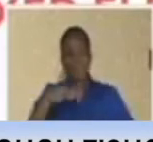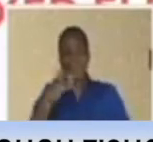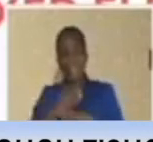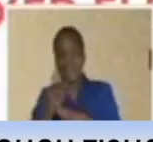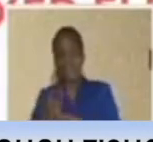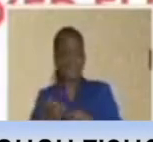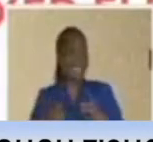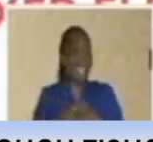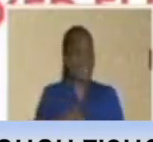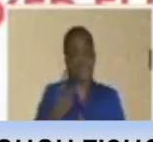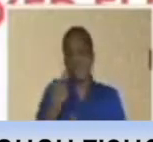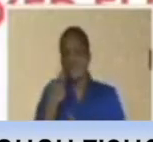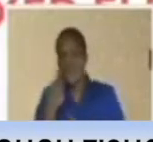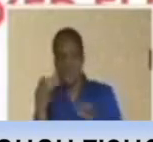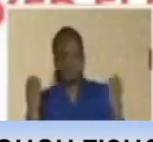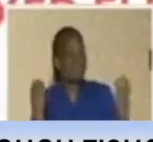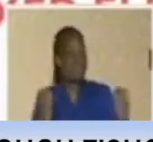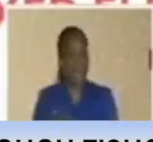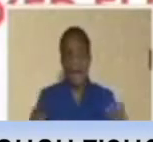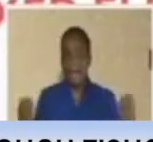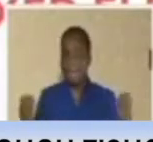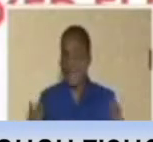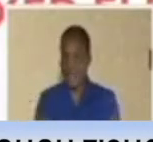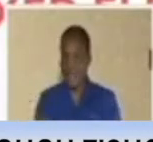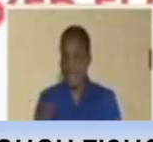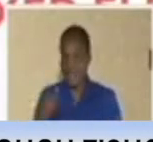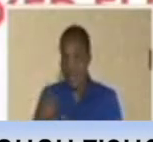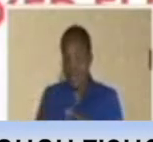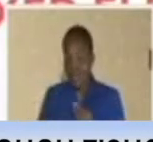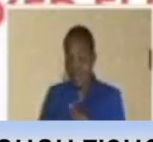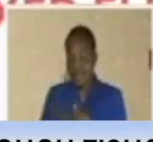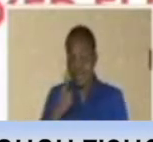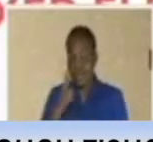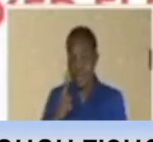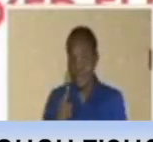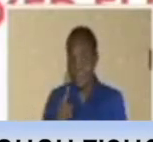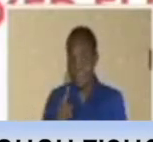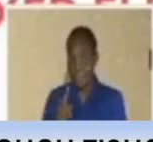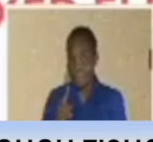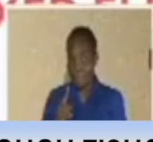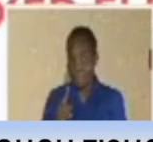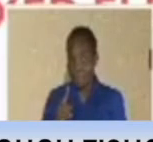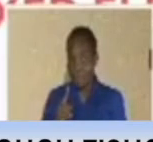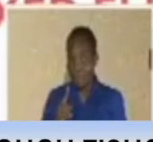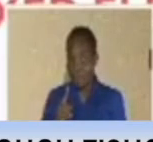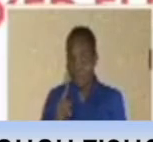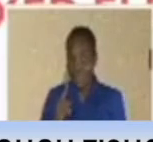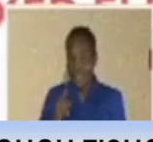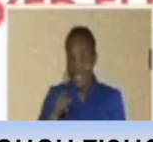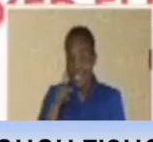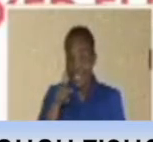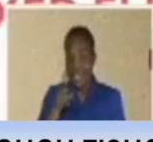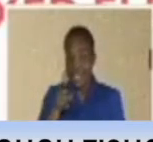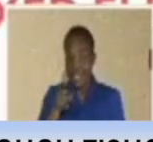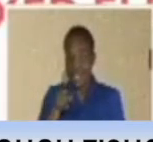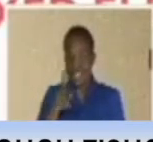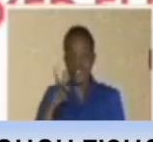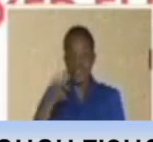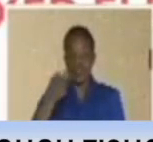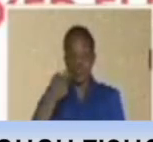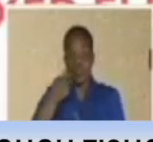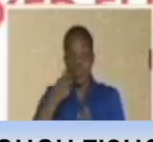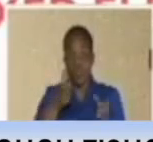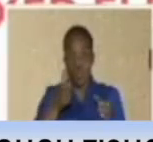In addition, it is common cause that Fishcor became a subject of